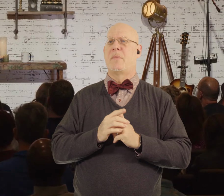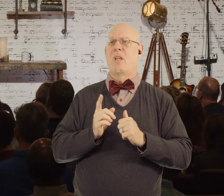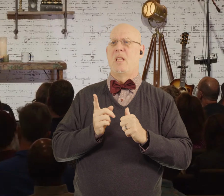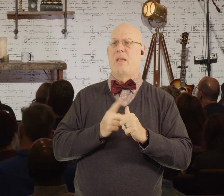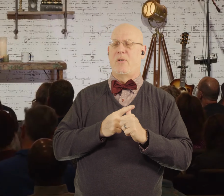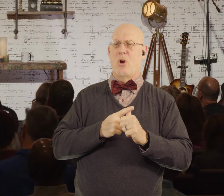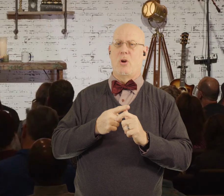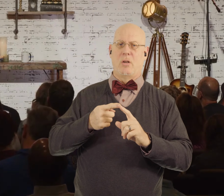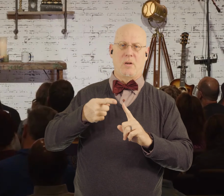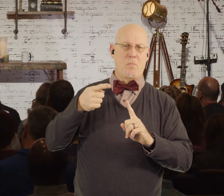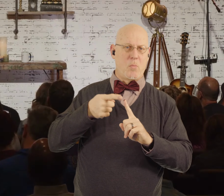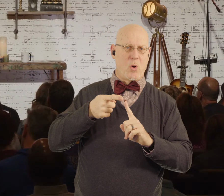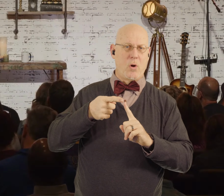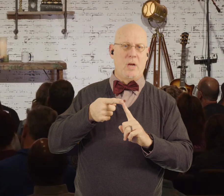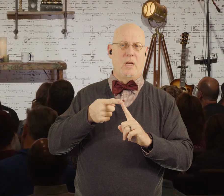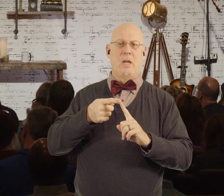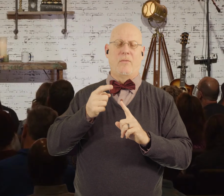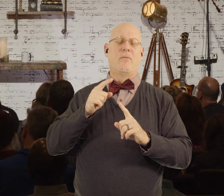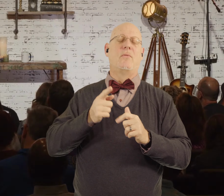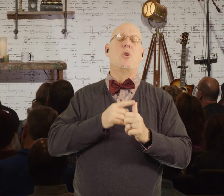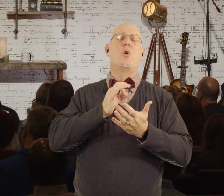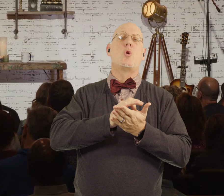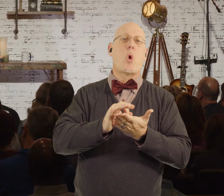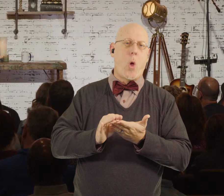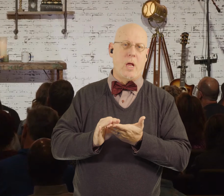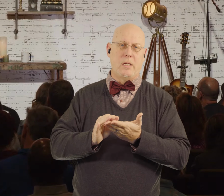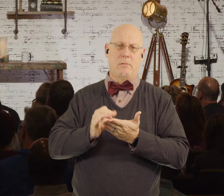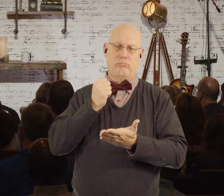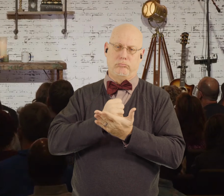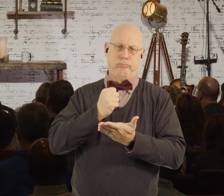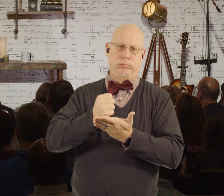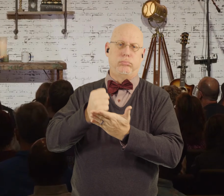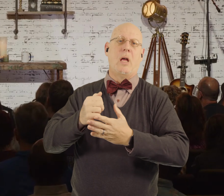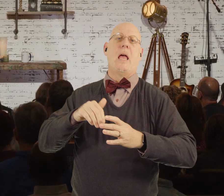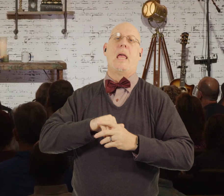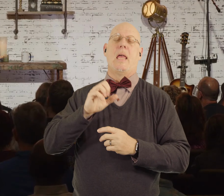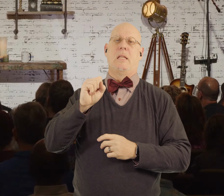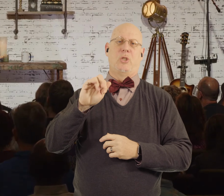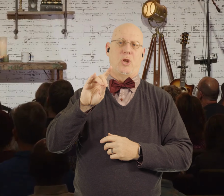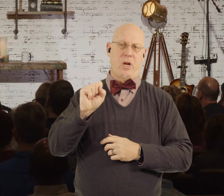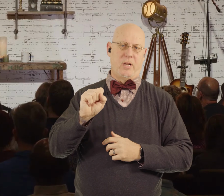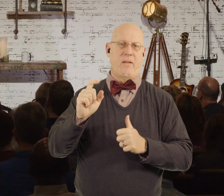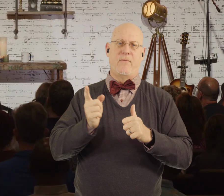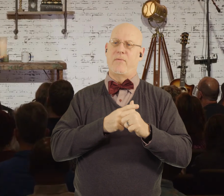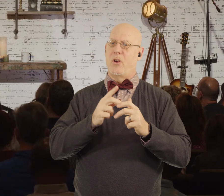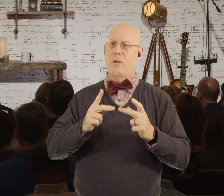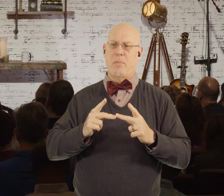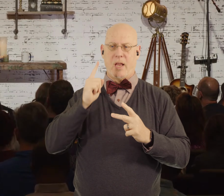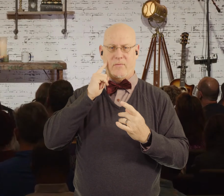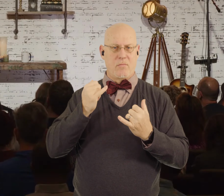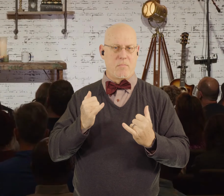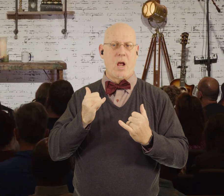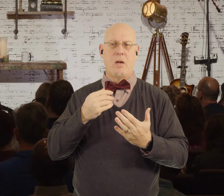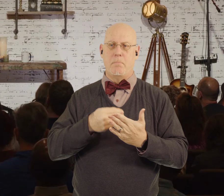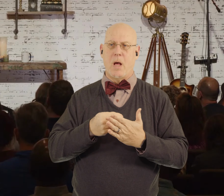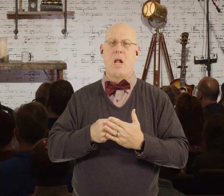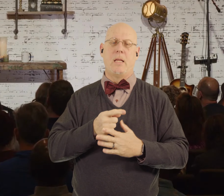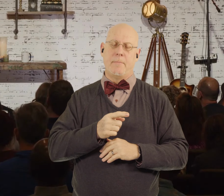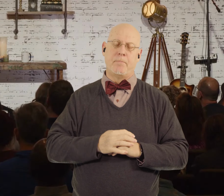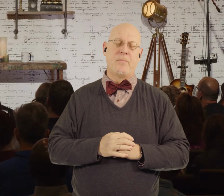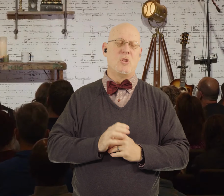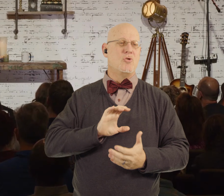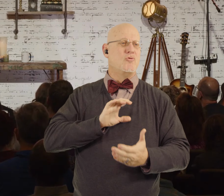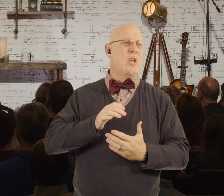Revelation. The first coins ever were minted in the city of Sardis. It is literally the birthplace of modern